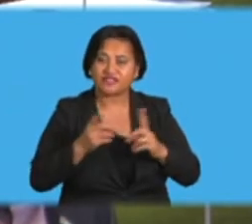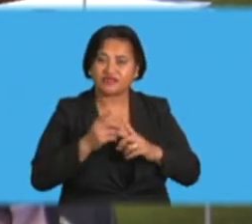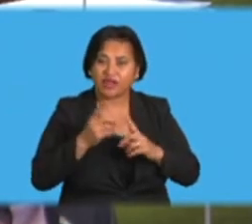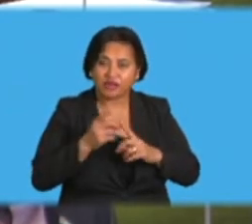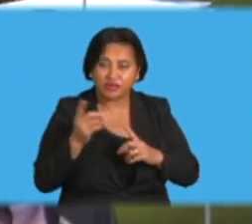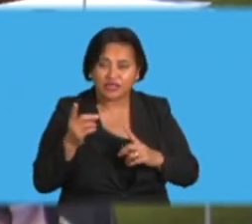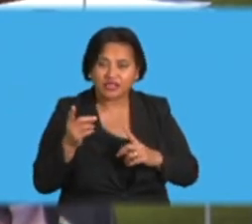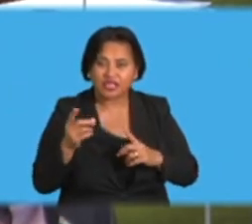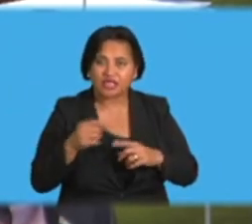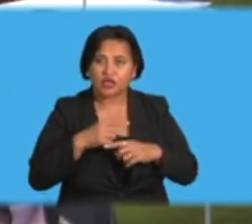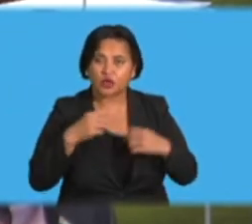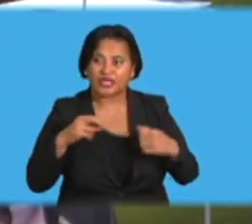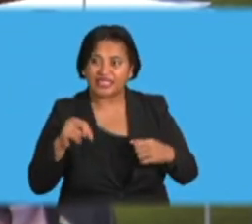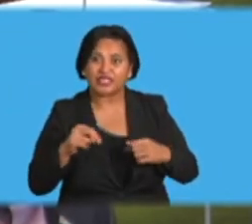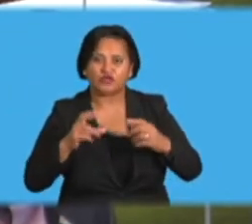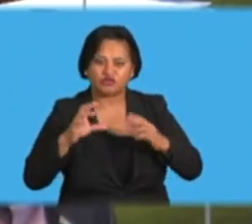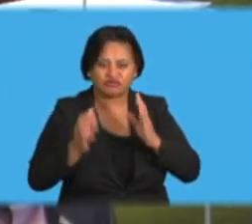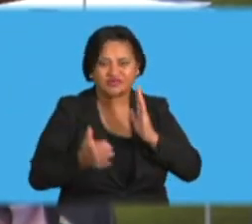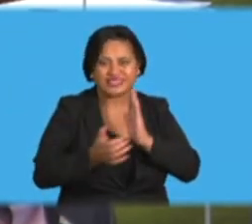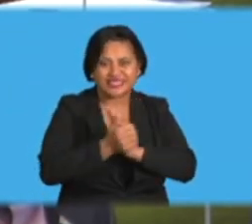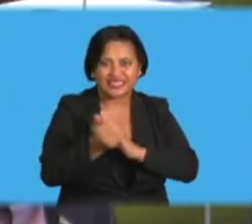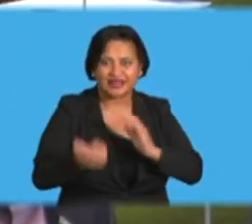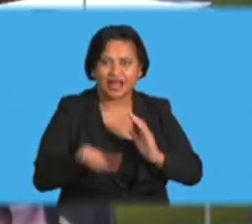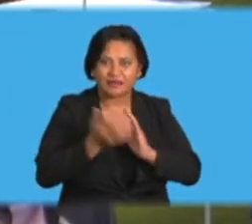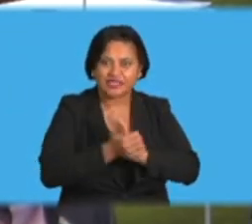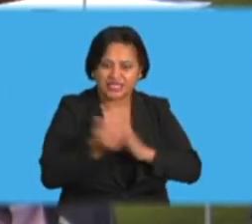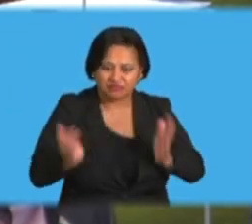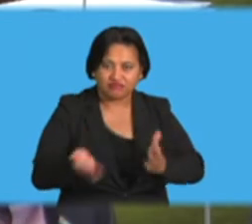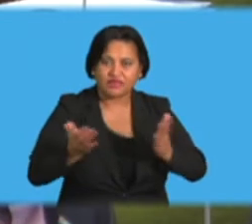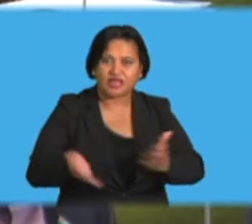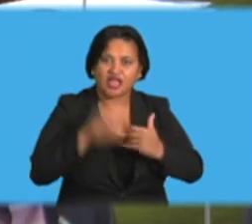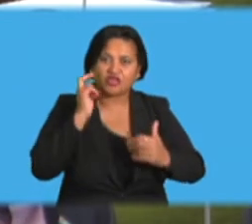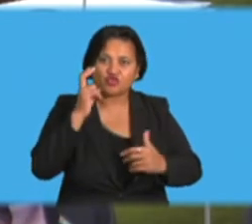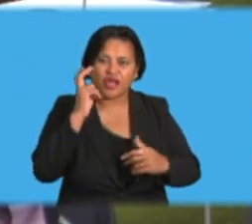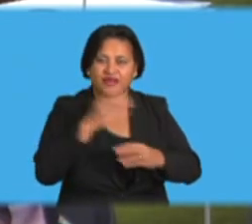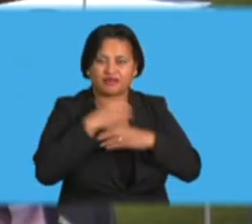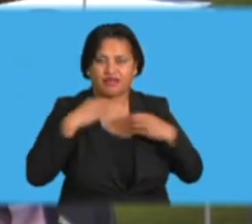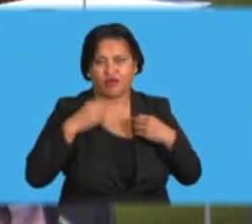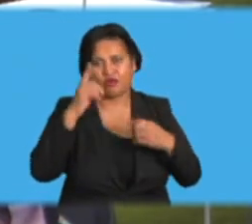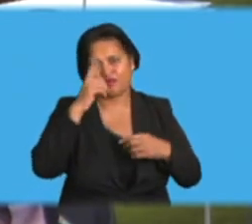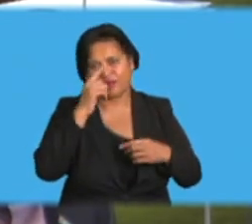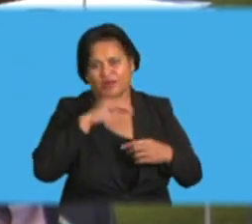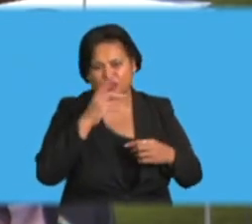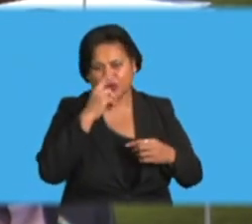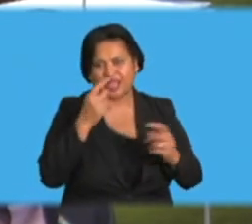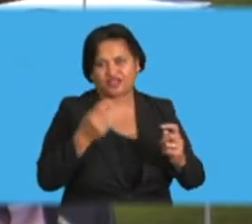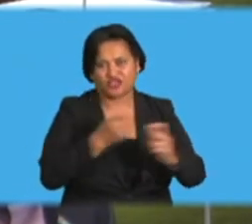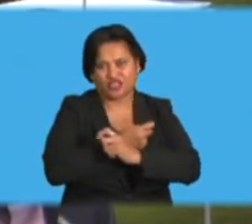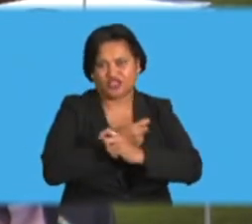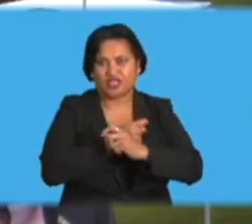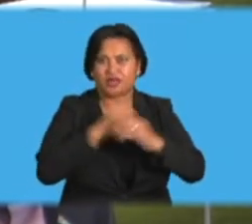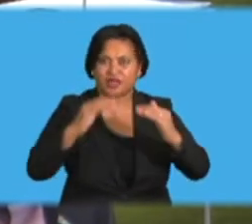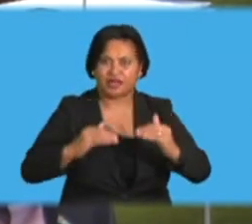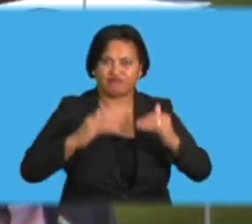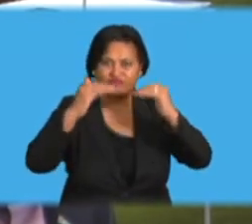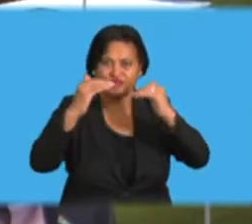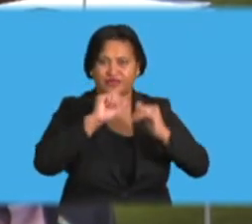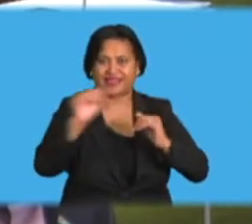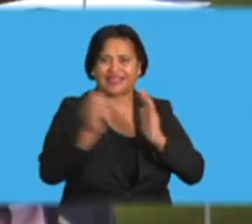to skill and reskill our people for them to be able to cope with the changing environment. But of course, Madam Speaker, while technology can